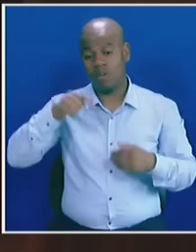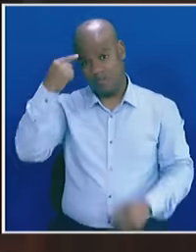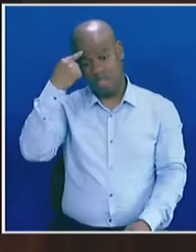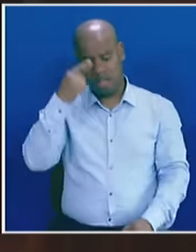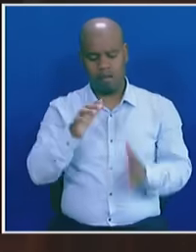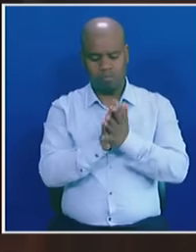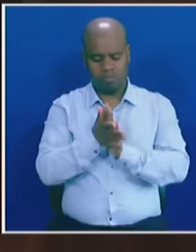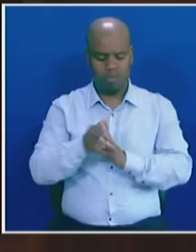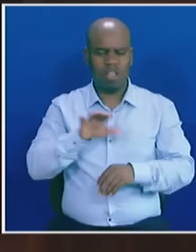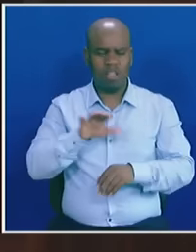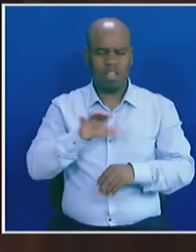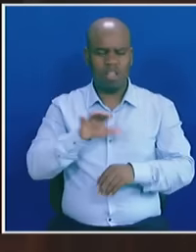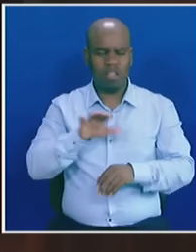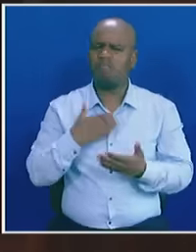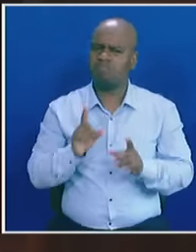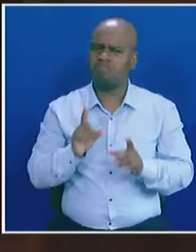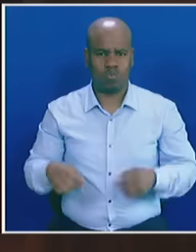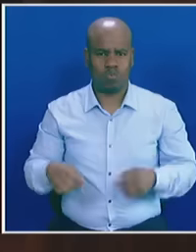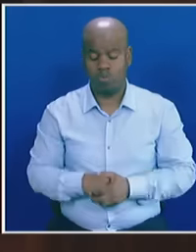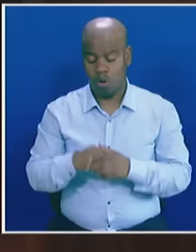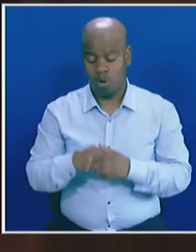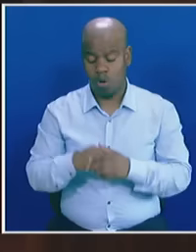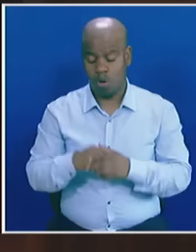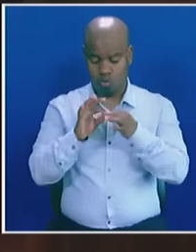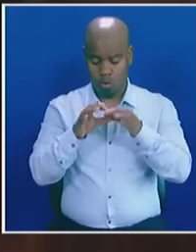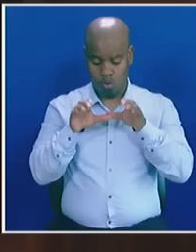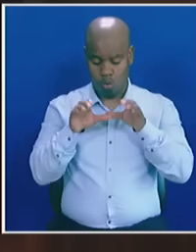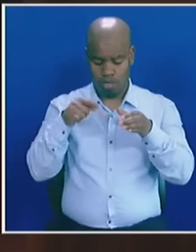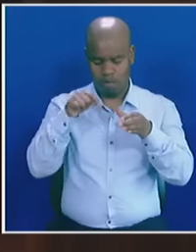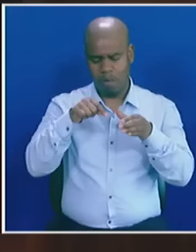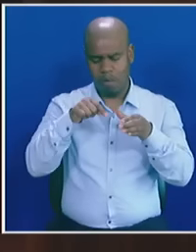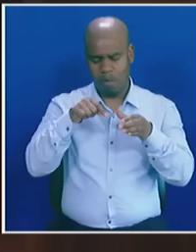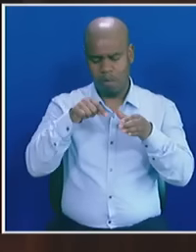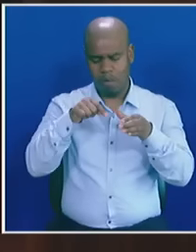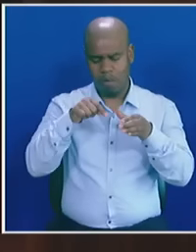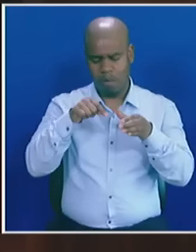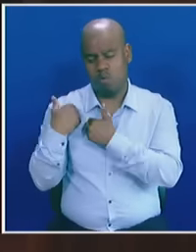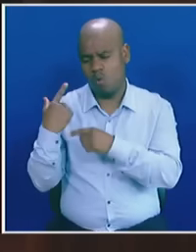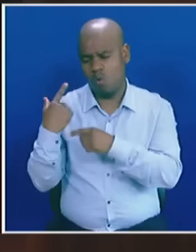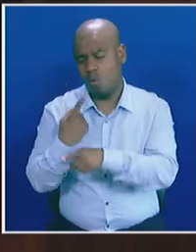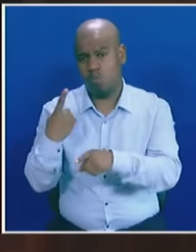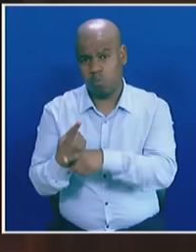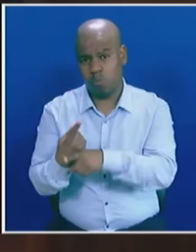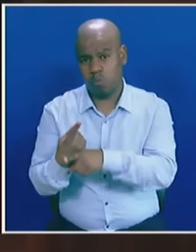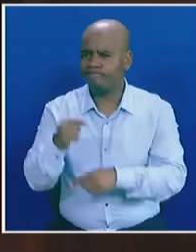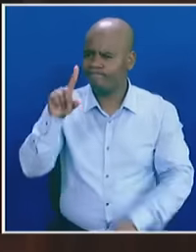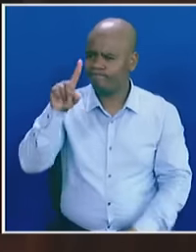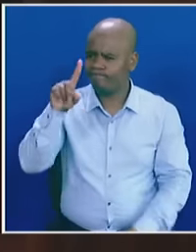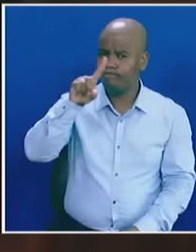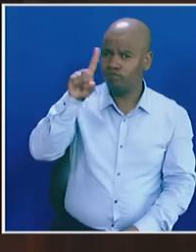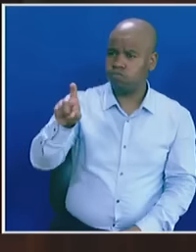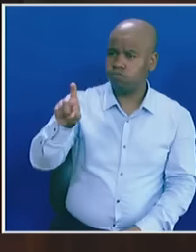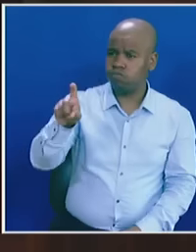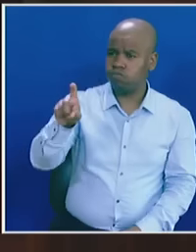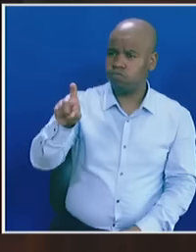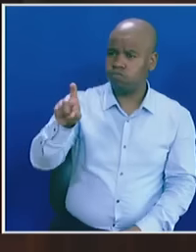The Joint Standing Committee on Intelligence has the obligation always to pose the question: